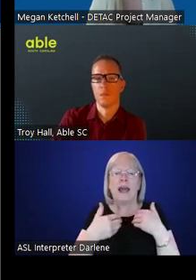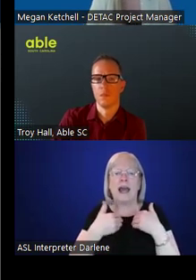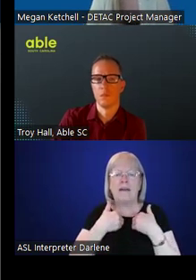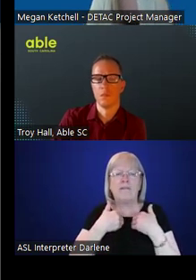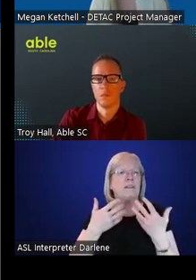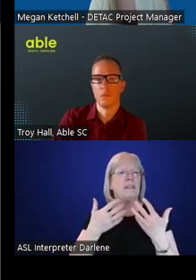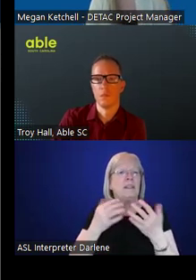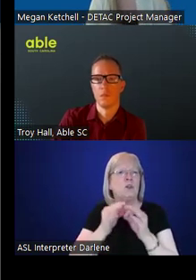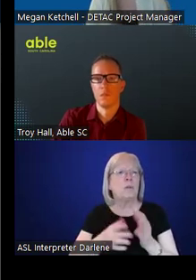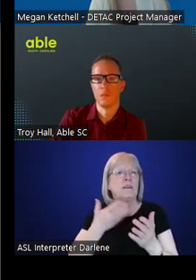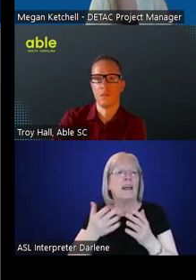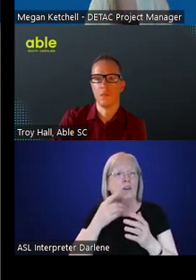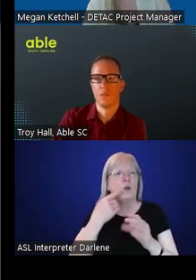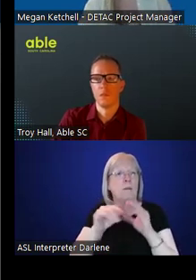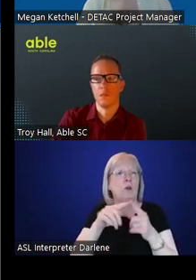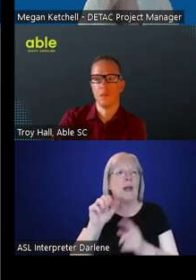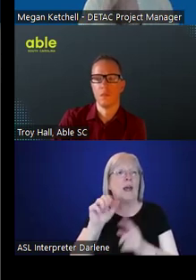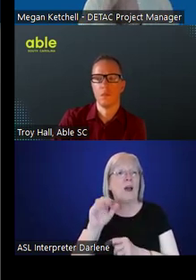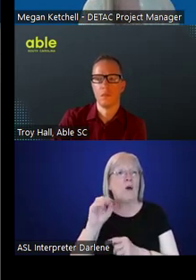up for those future calls.